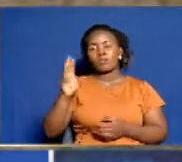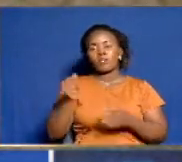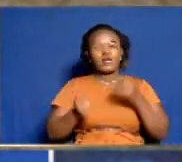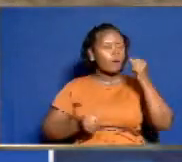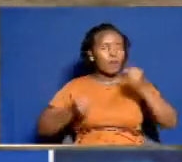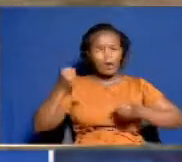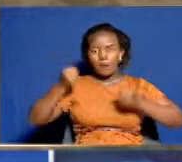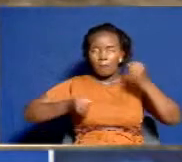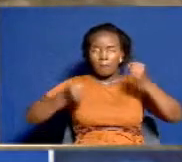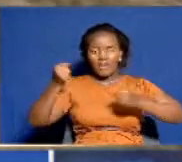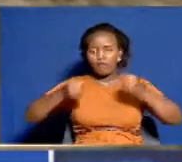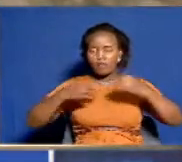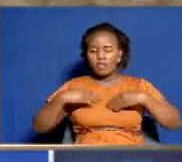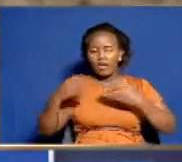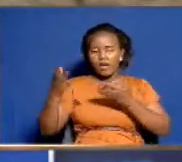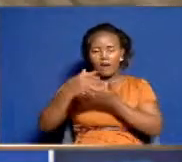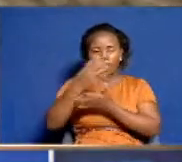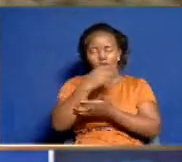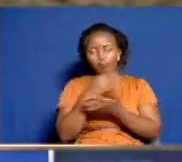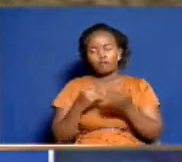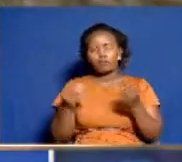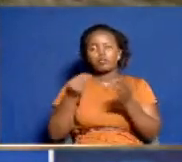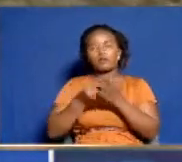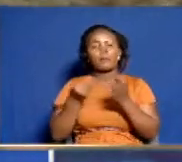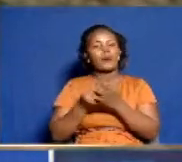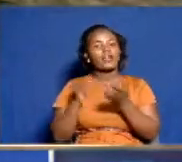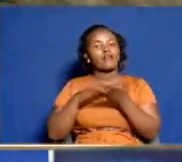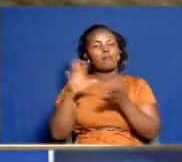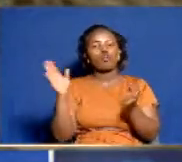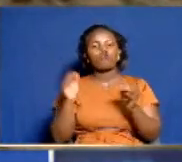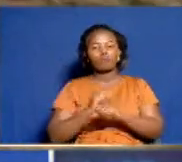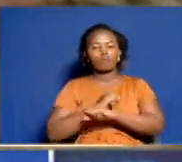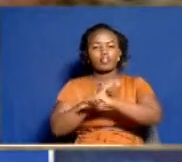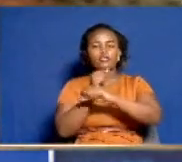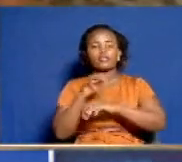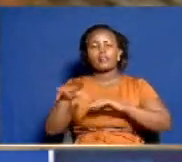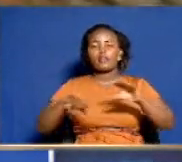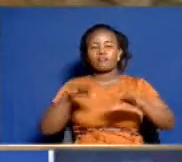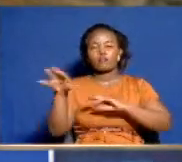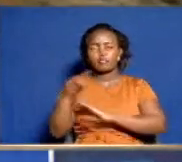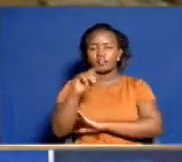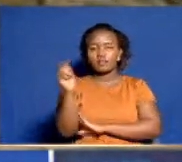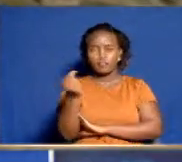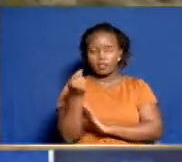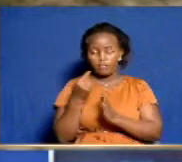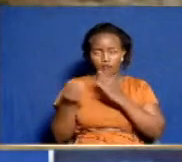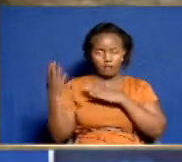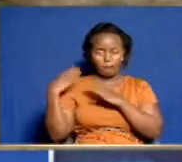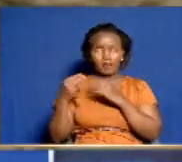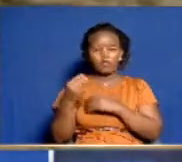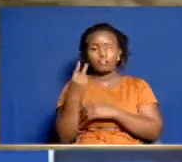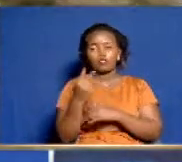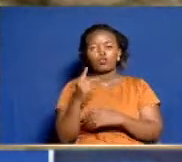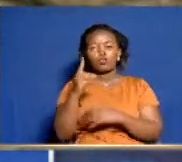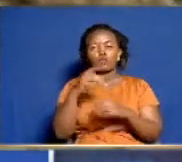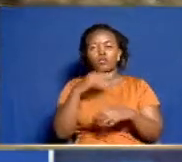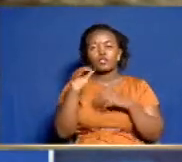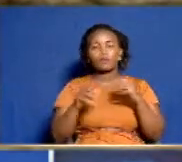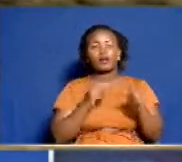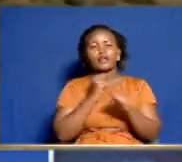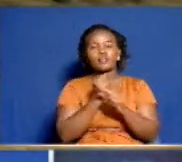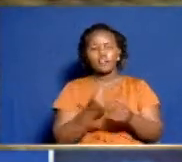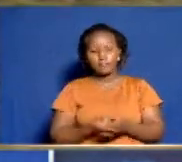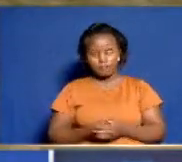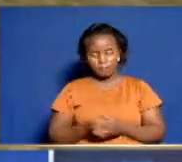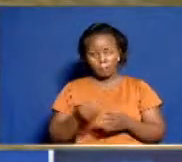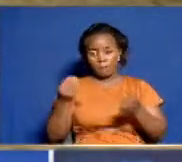of shillings to fund wildlife conservation and community development in Kenya over the last 21 years. The funds raised